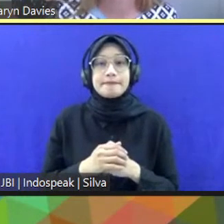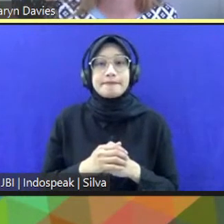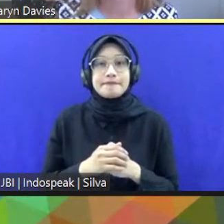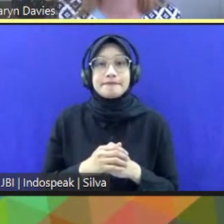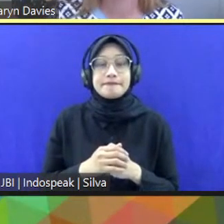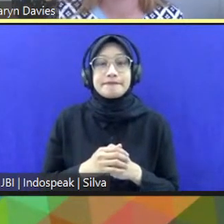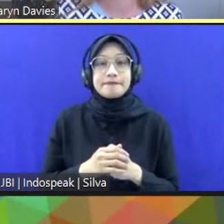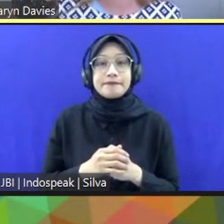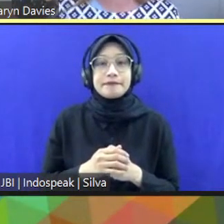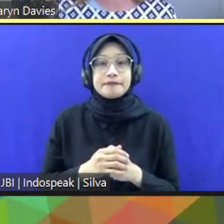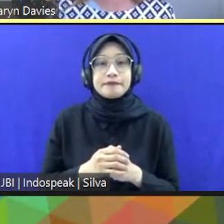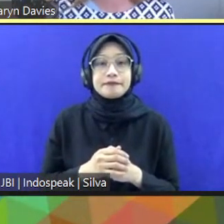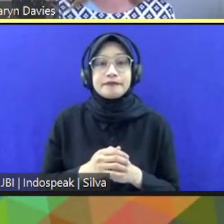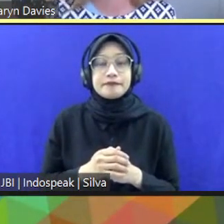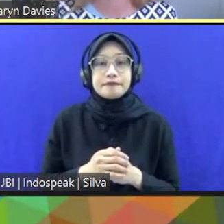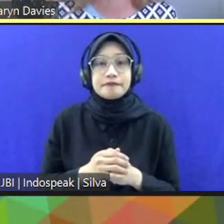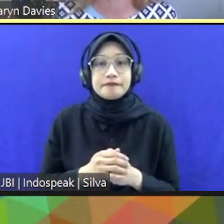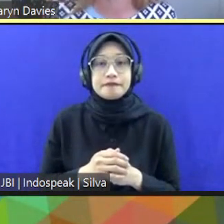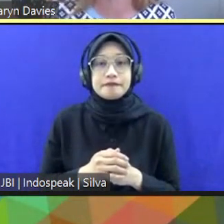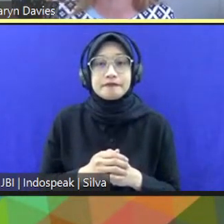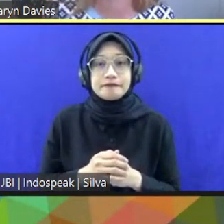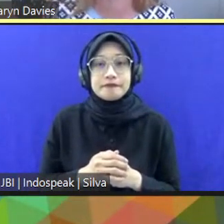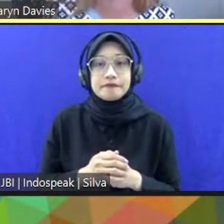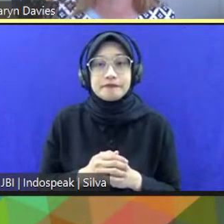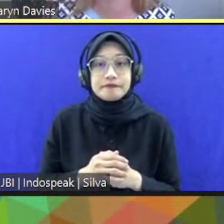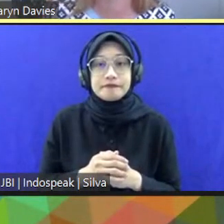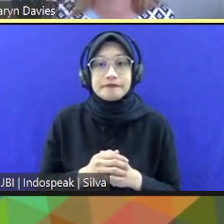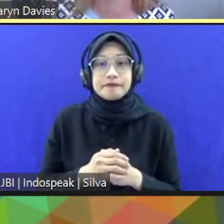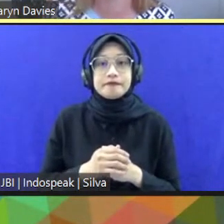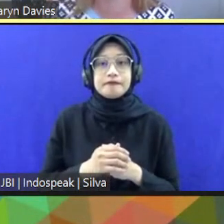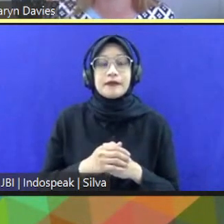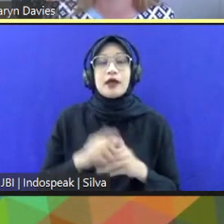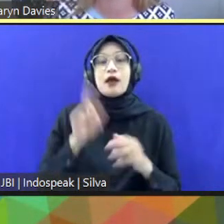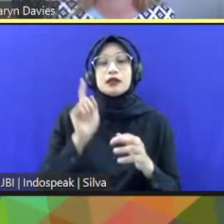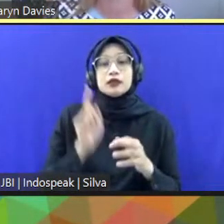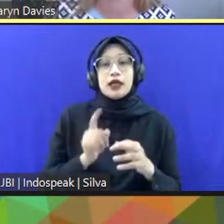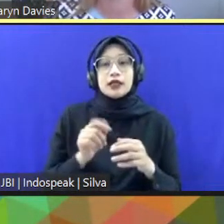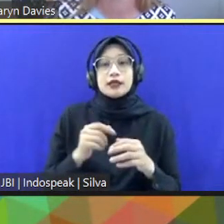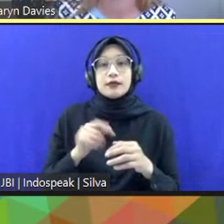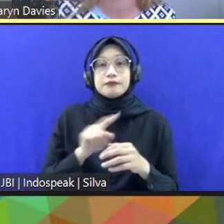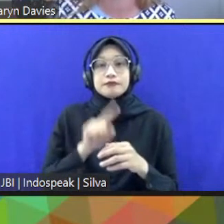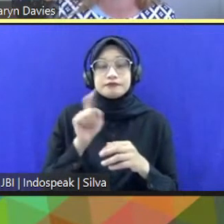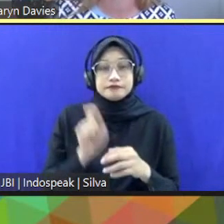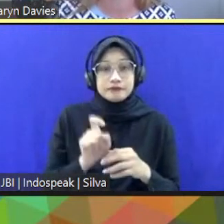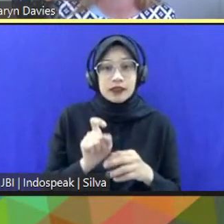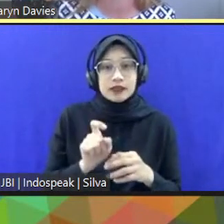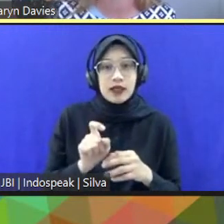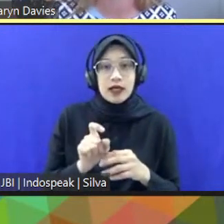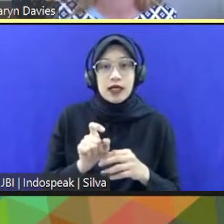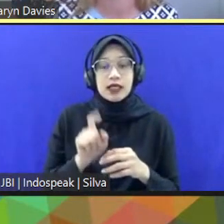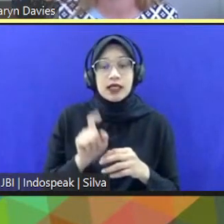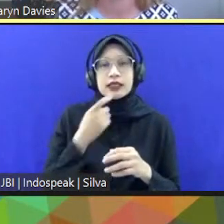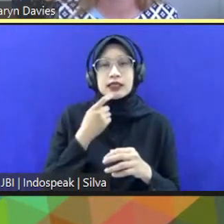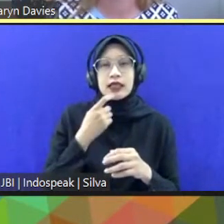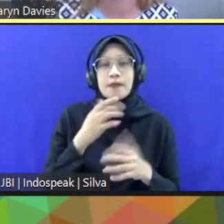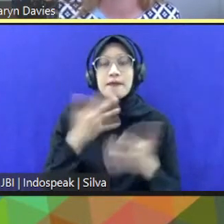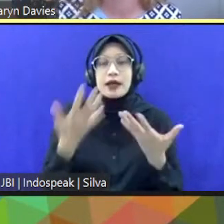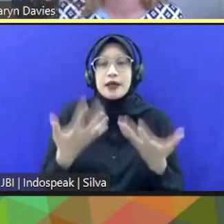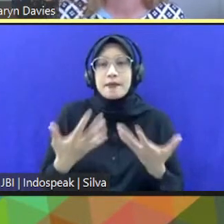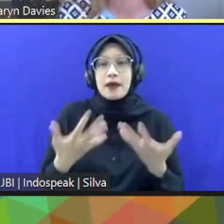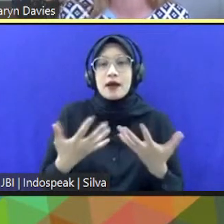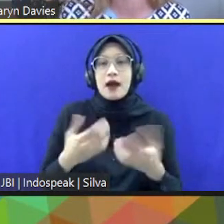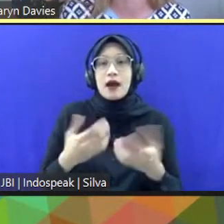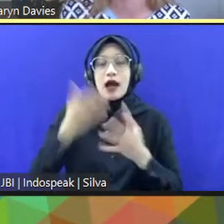Suarez, and she notes that it's an excellent presentation. She would like to know if you have any information on how access to